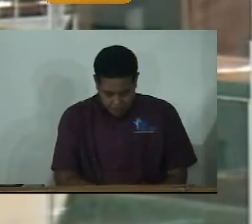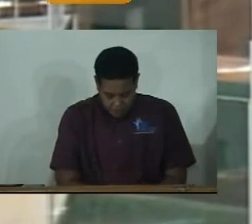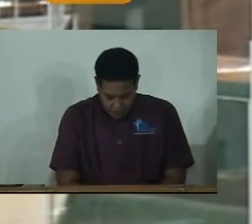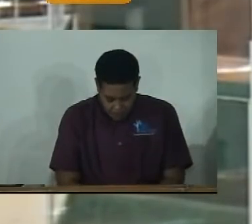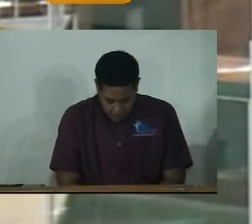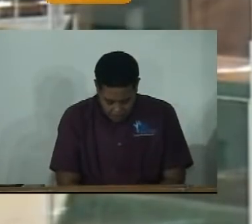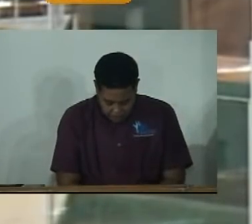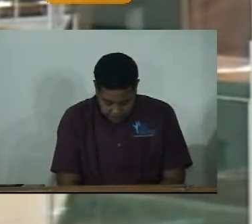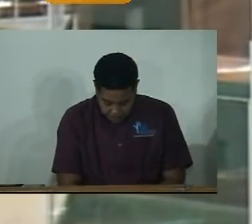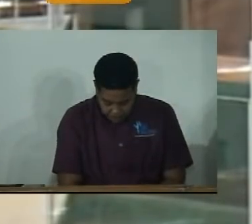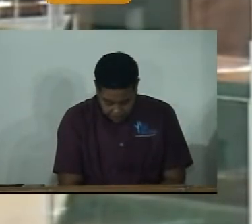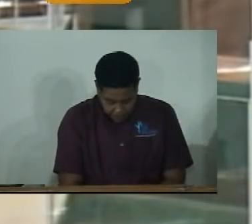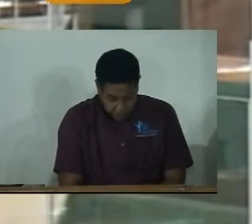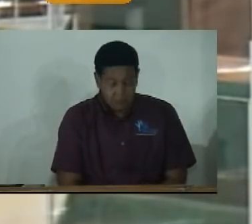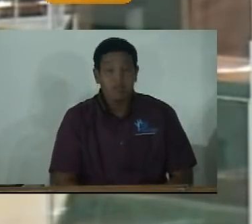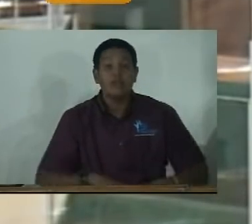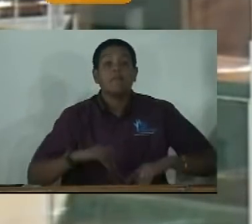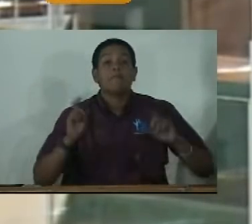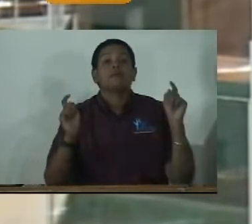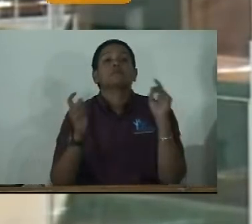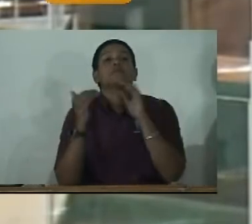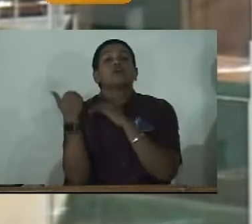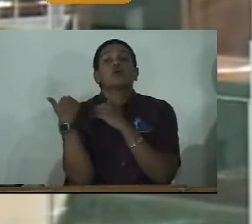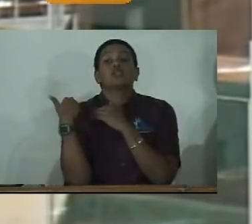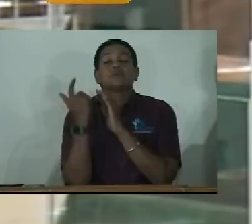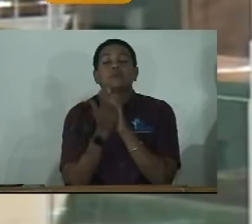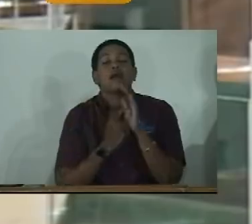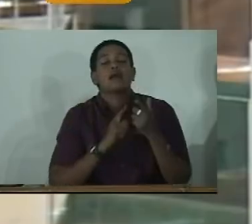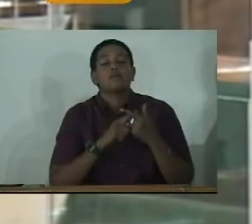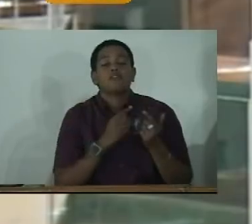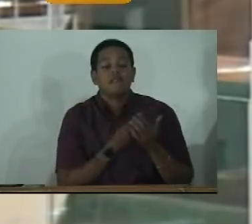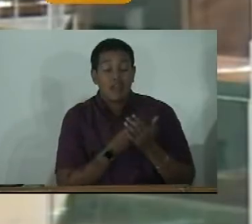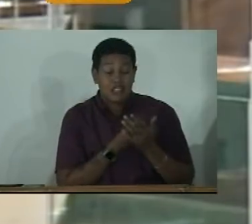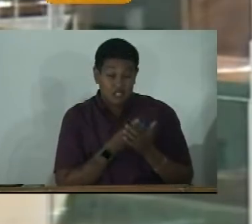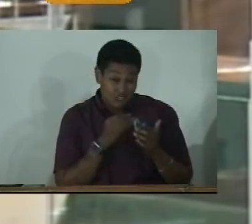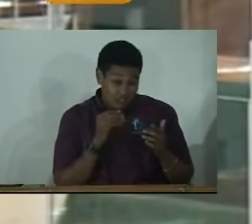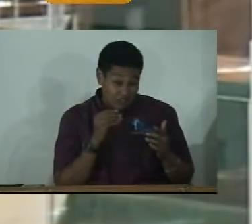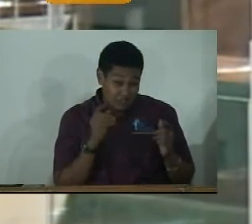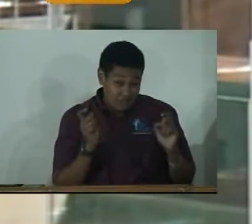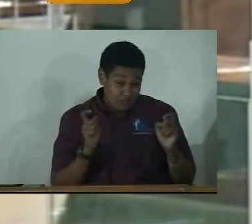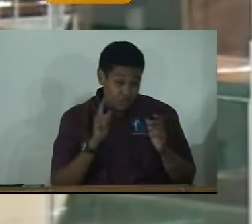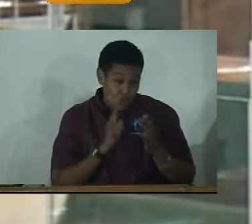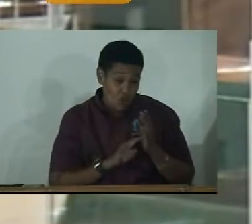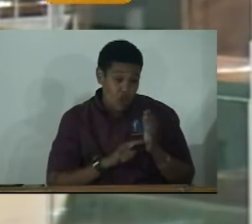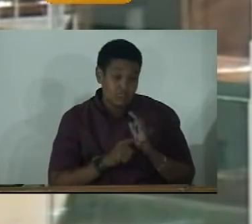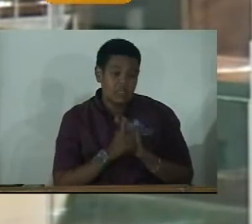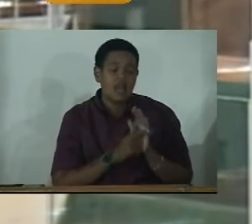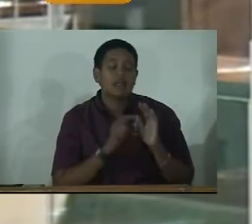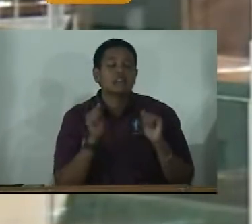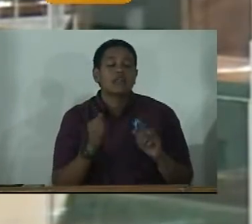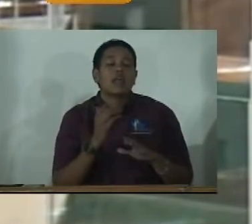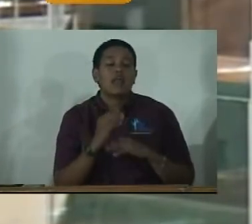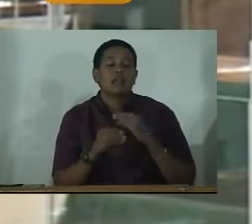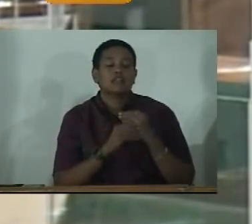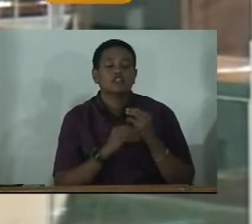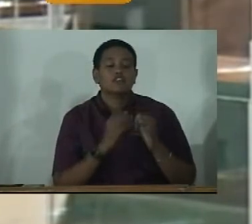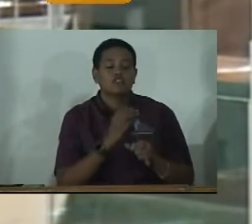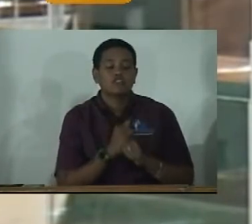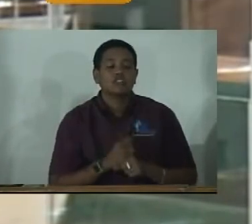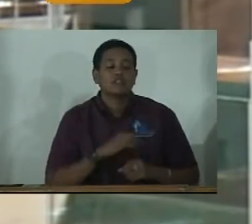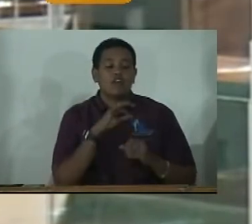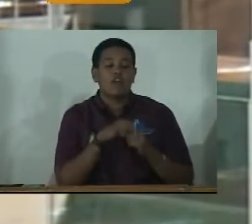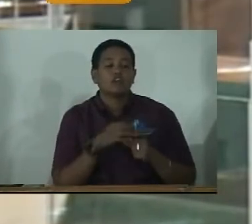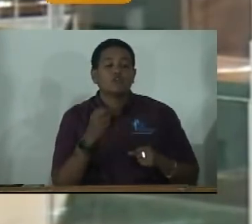Management and Accountability Act and the Financial Administration and Audit Act, may also receive contributions or donations of